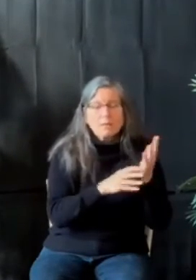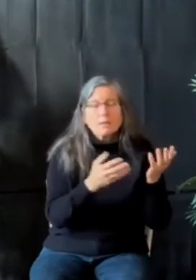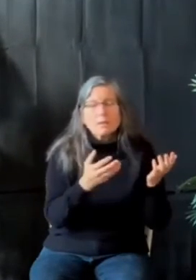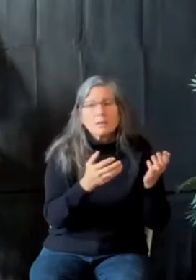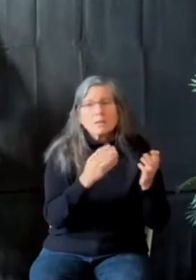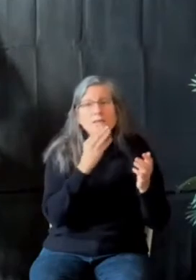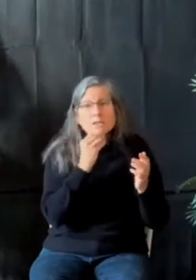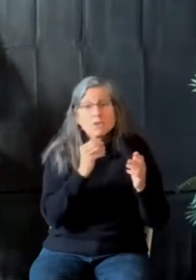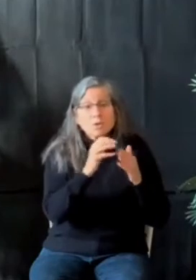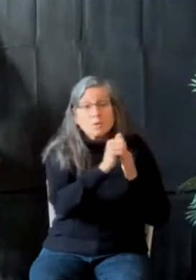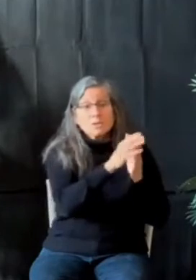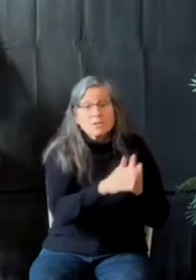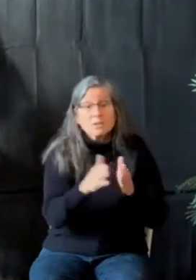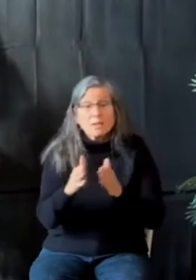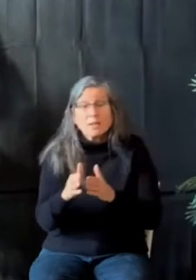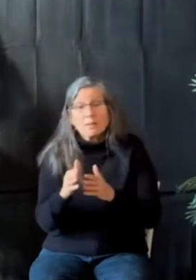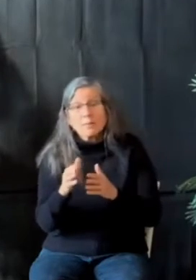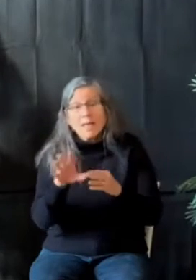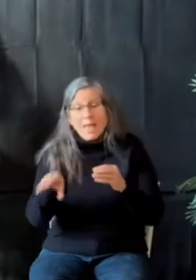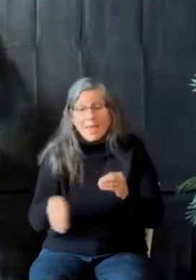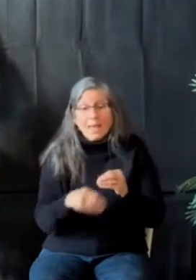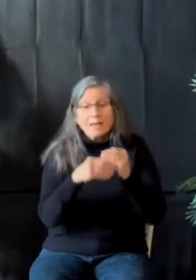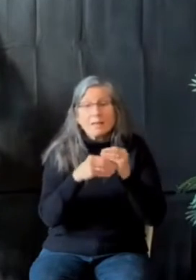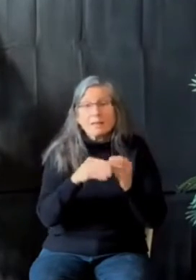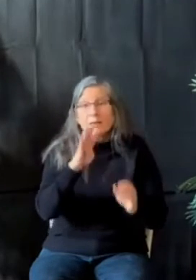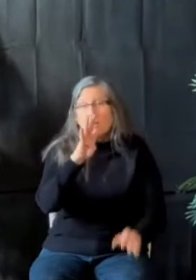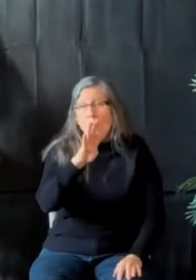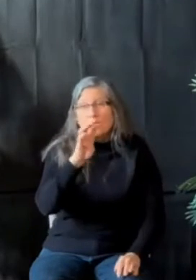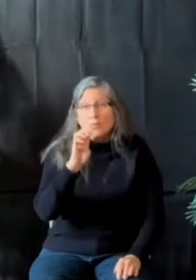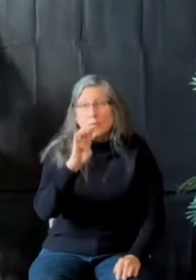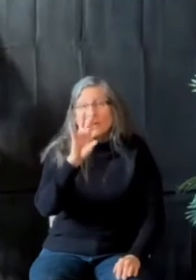added 470 more to them.